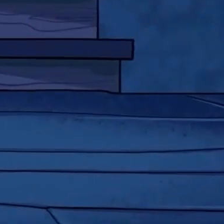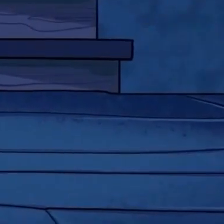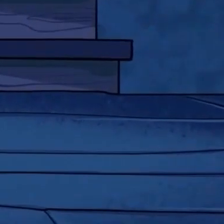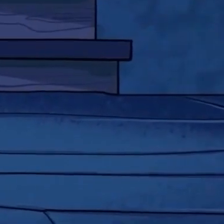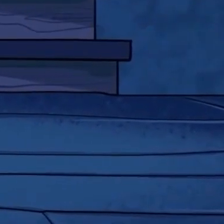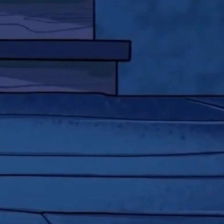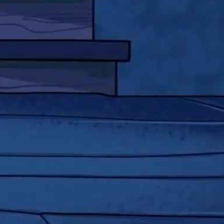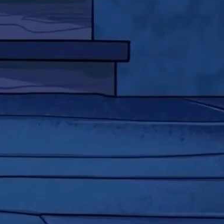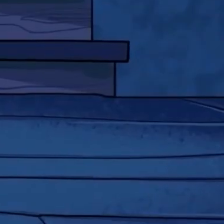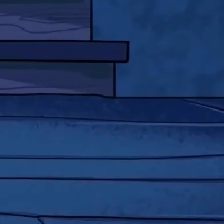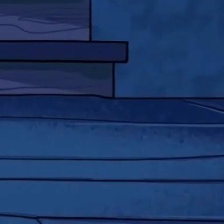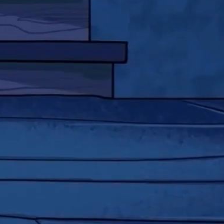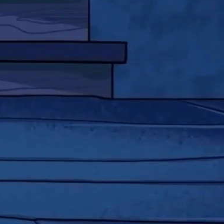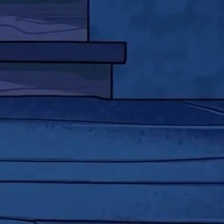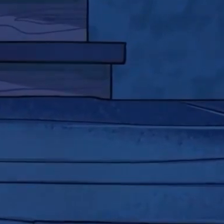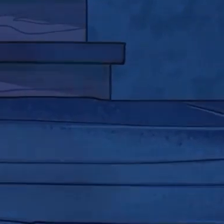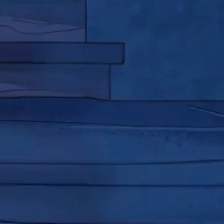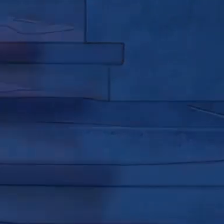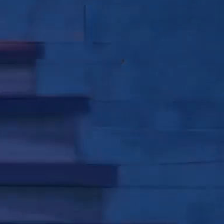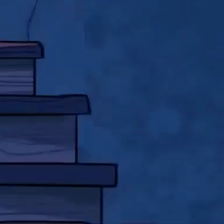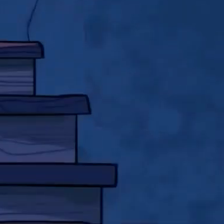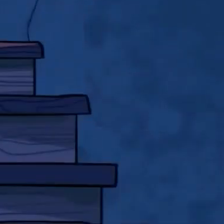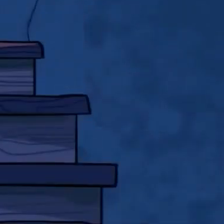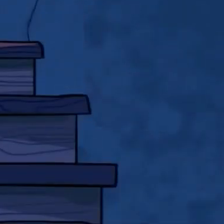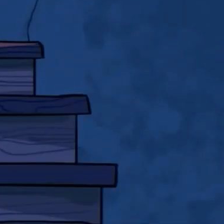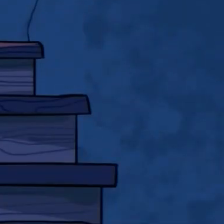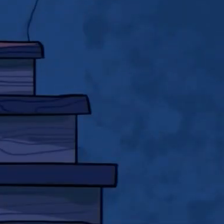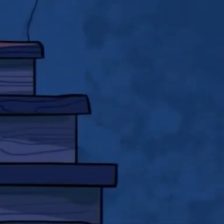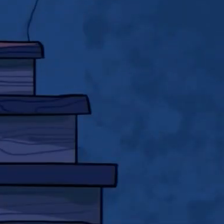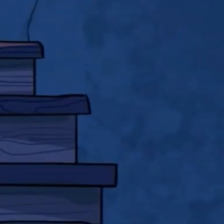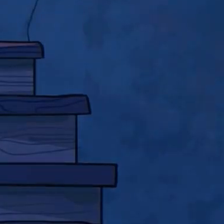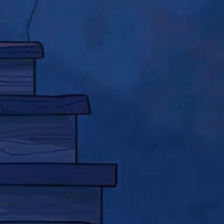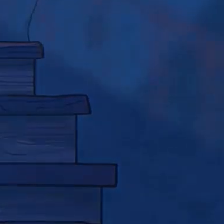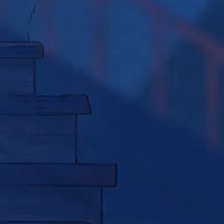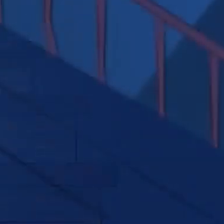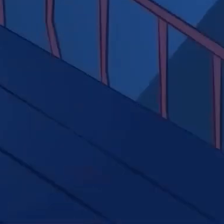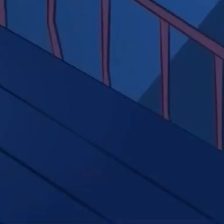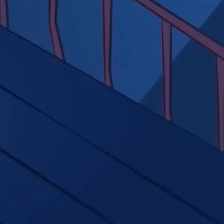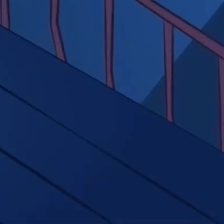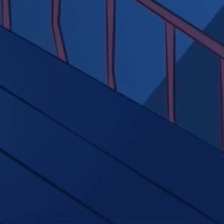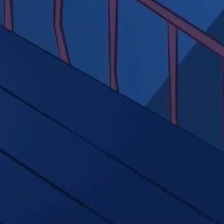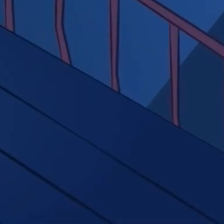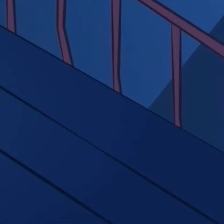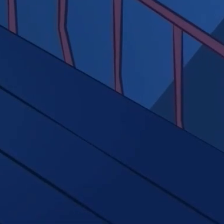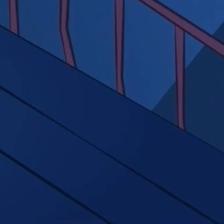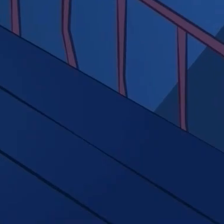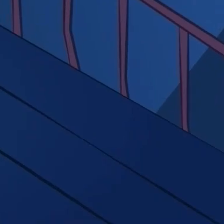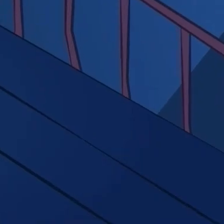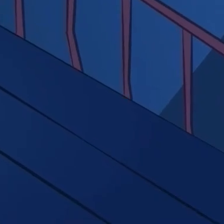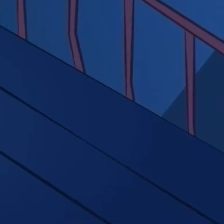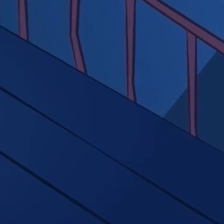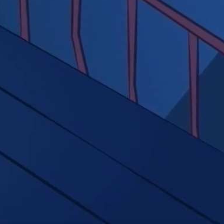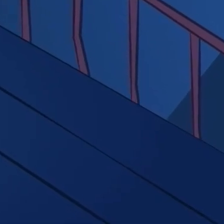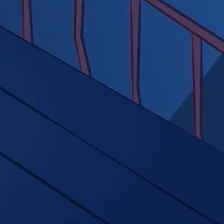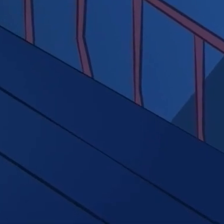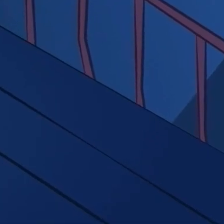Suddenly, they heard a noise upstairs. They stopped and